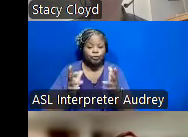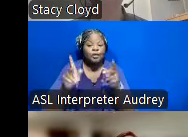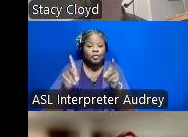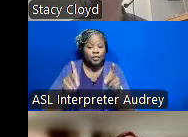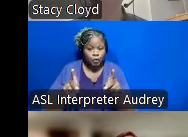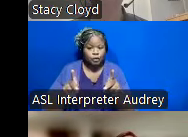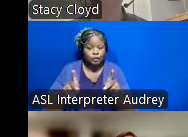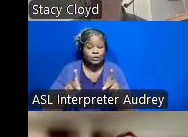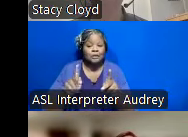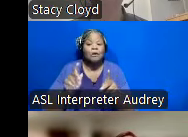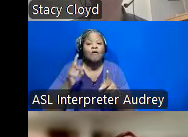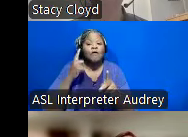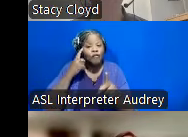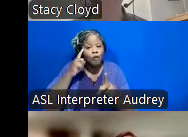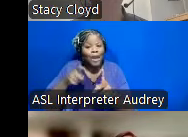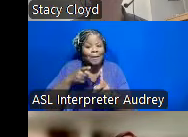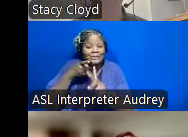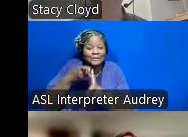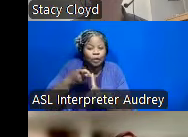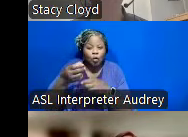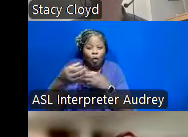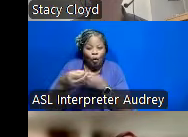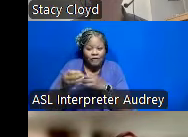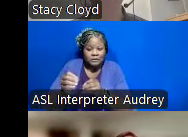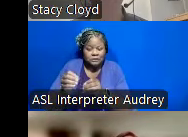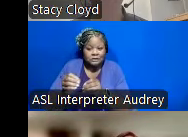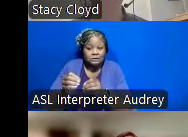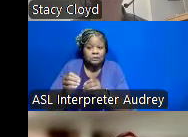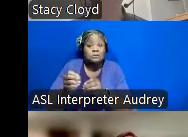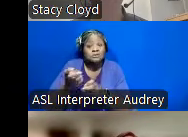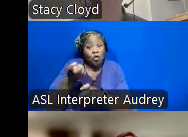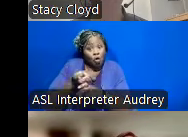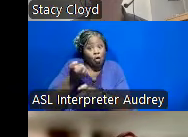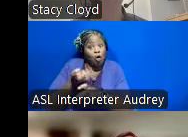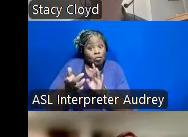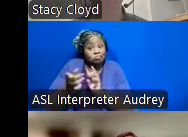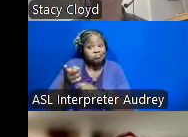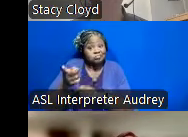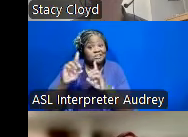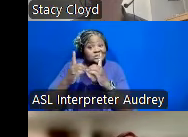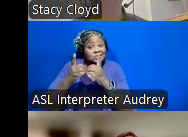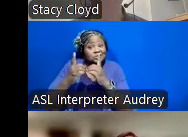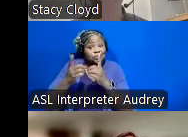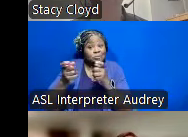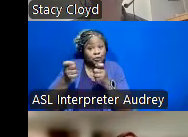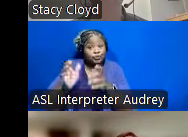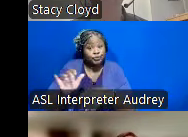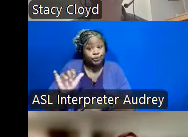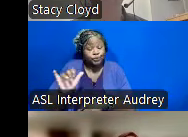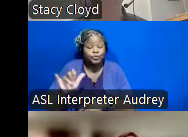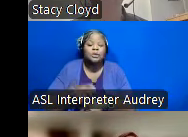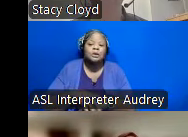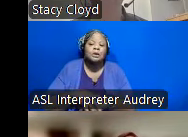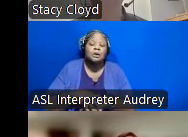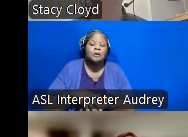of a particular field office. It's also going to be hard for advocates to get in touch with the district manager. So sort of